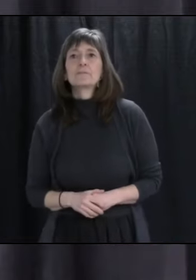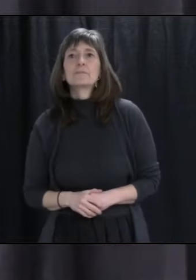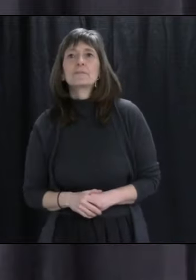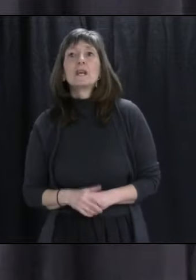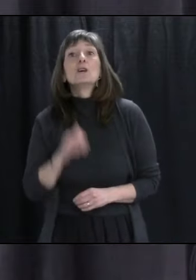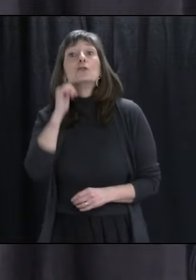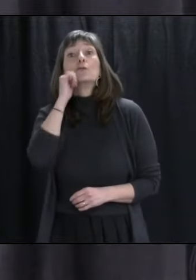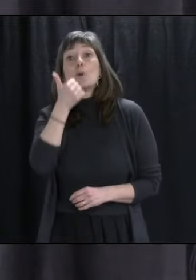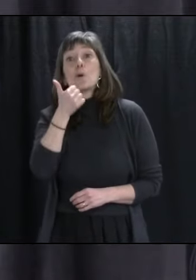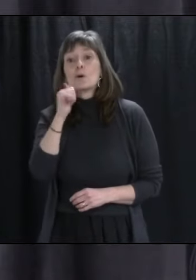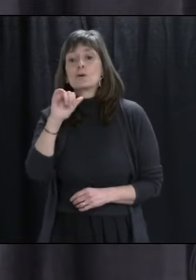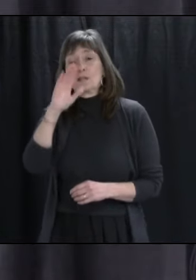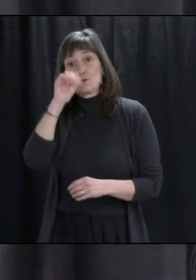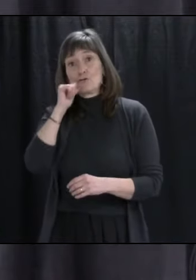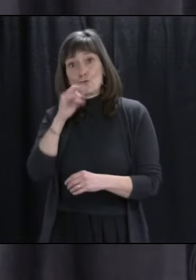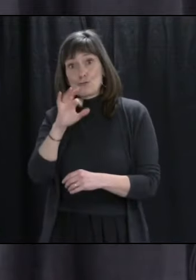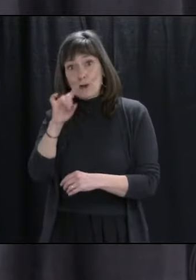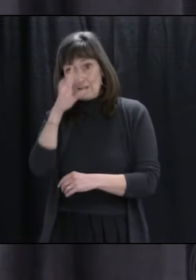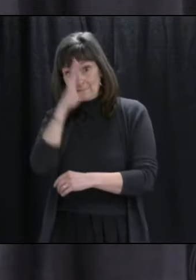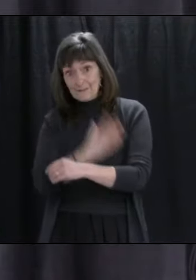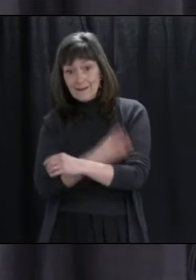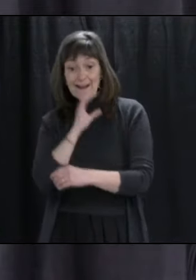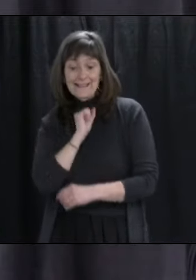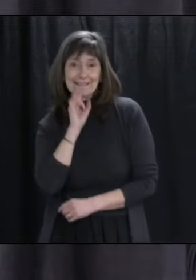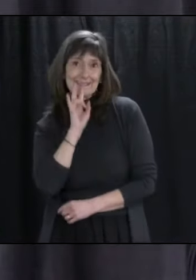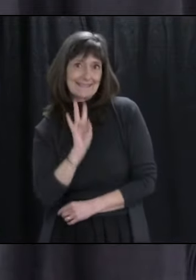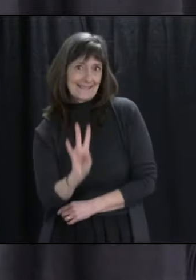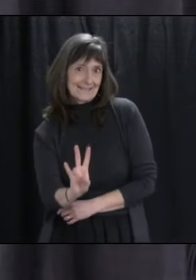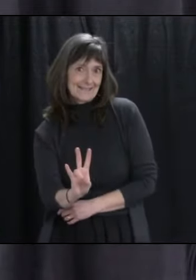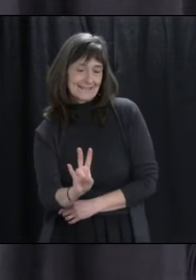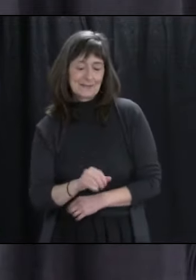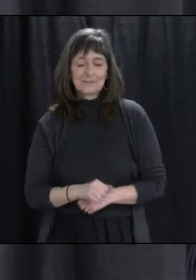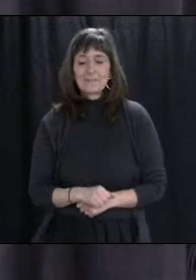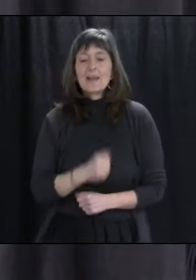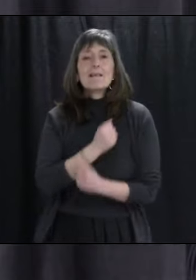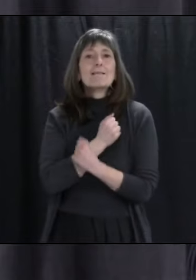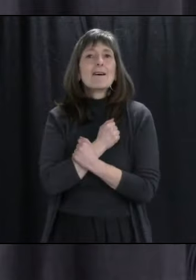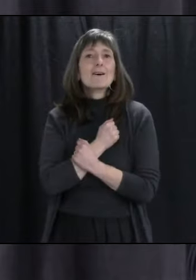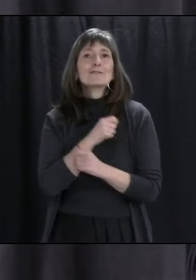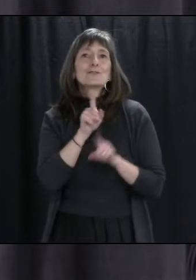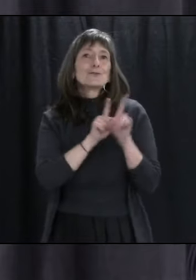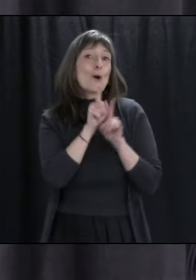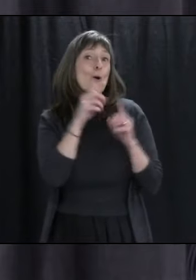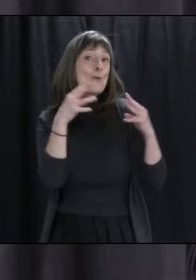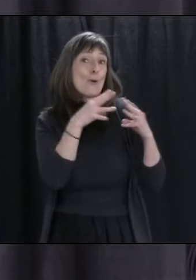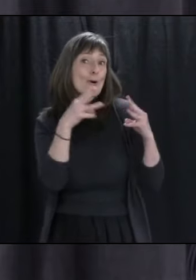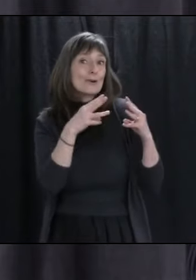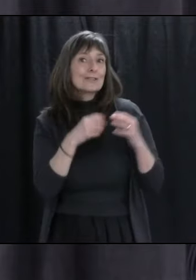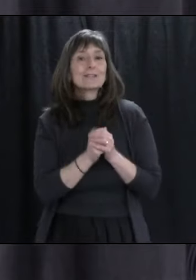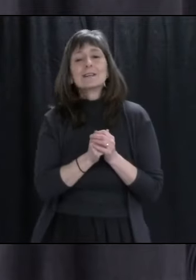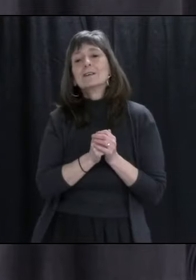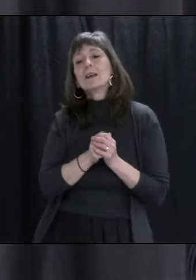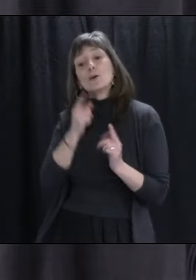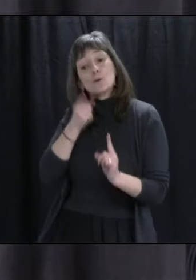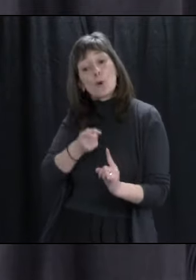birthday tomorrow. He loves Star Wars, and he aspires to be a police